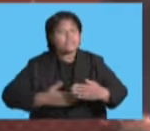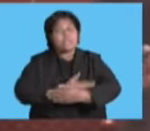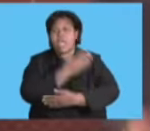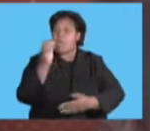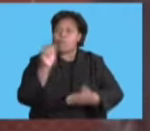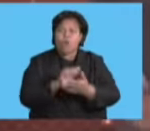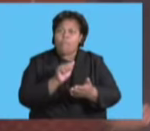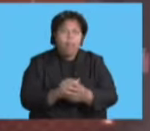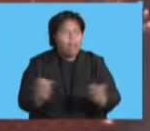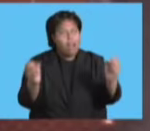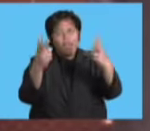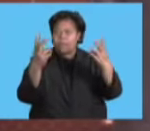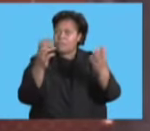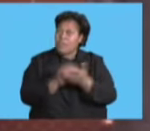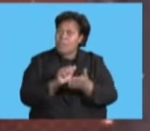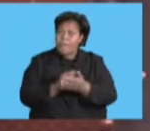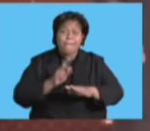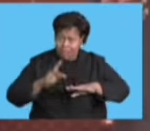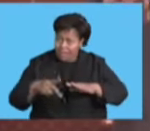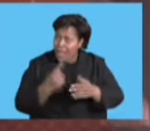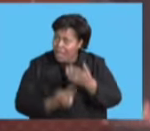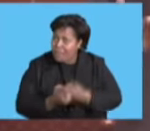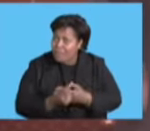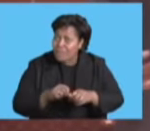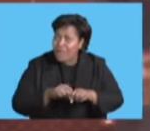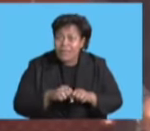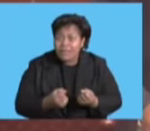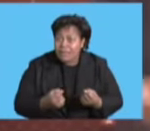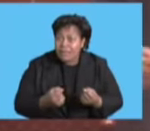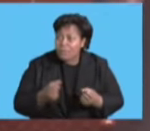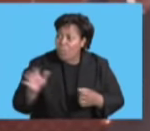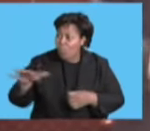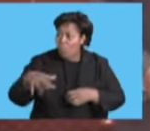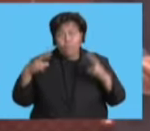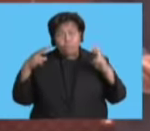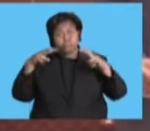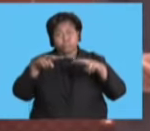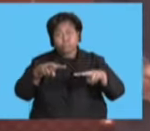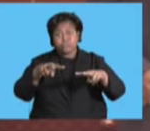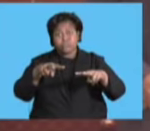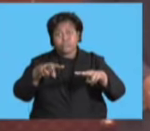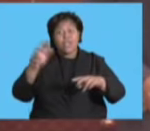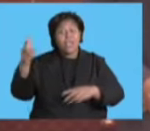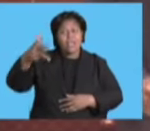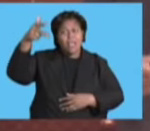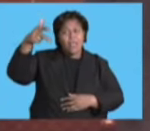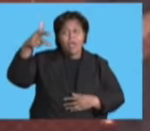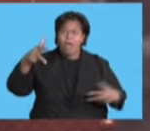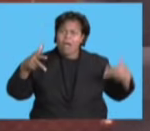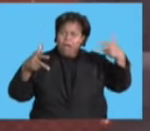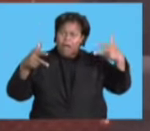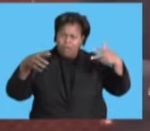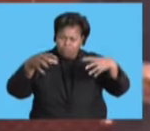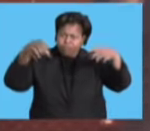just before midday within Parliament business, in full view of the Parliament CCTV cameras, and was